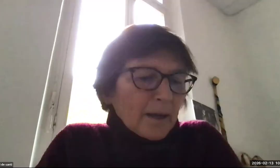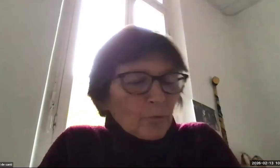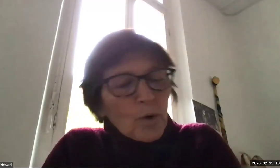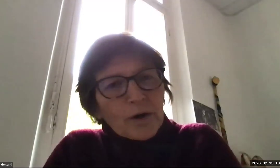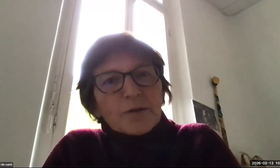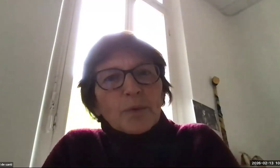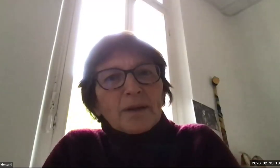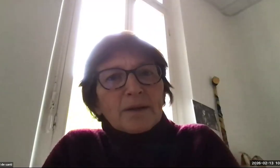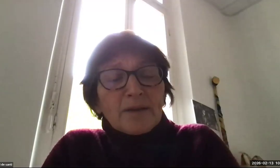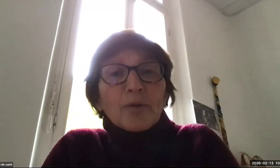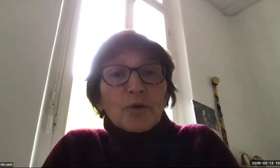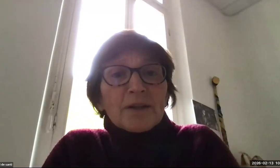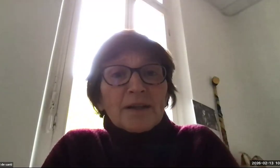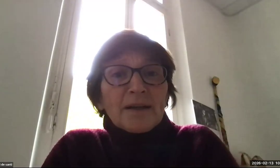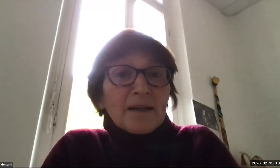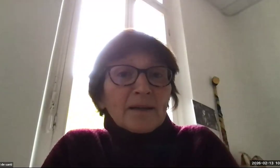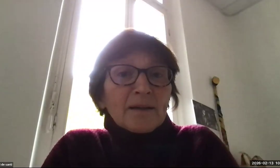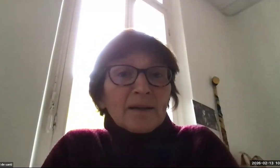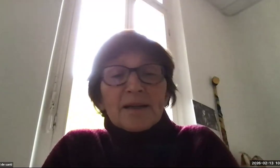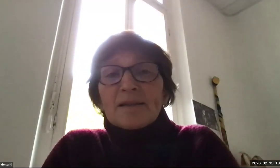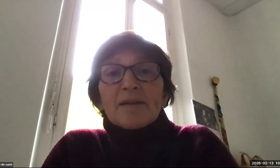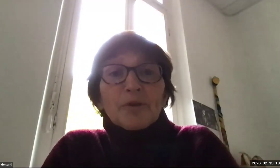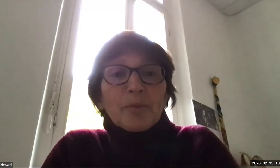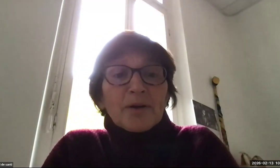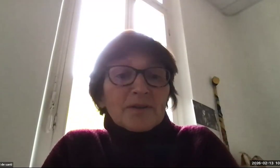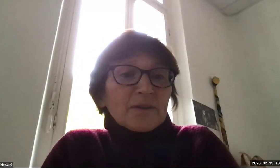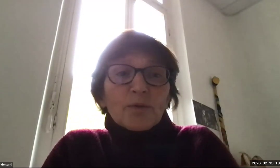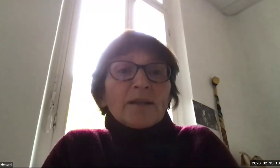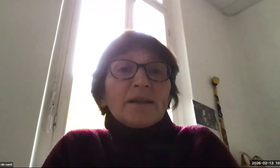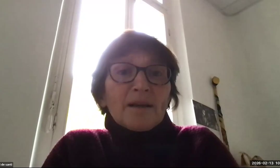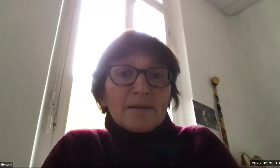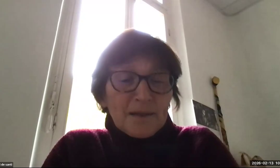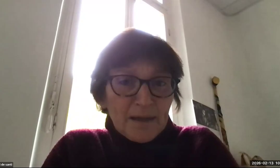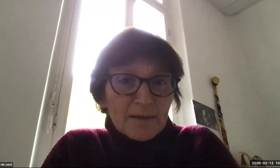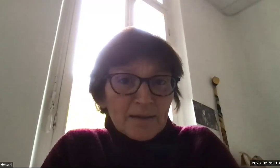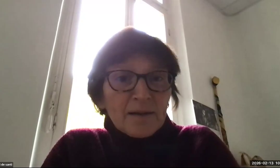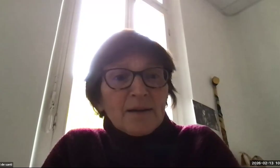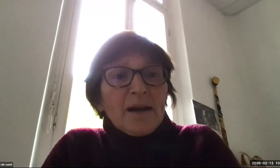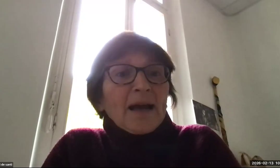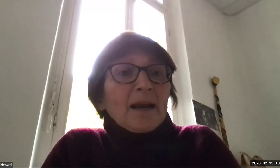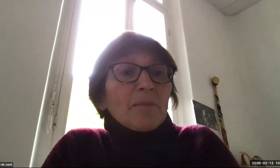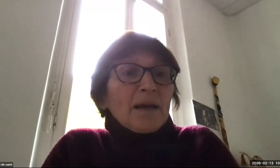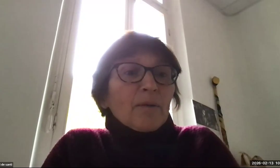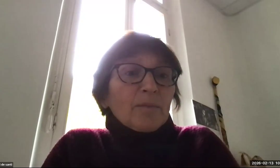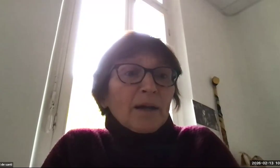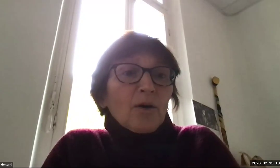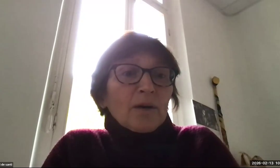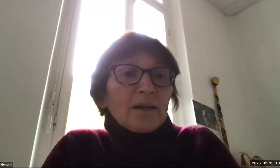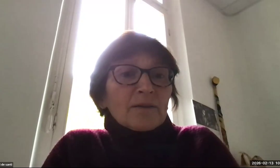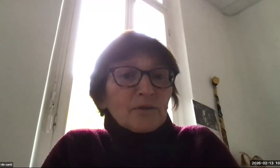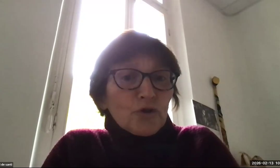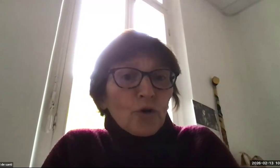But I have worked with the deaf community in Italy for the past 20 years at least. And I'm here with